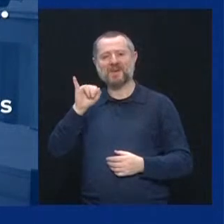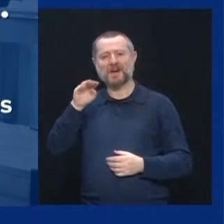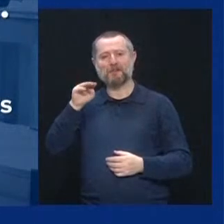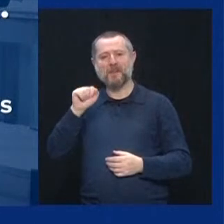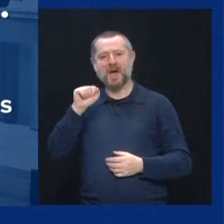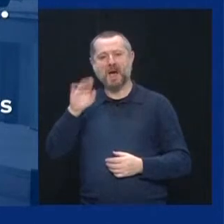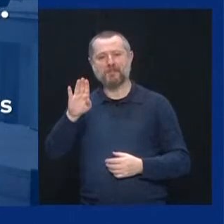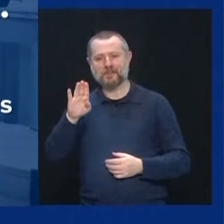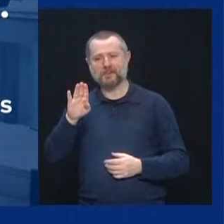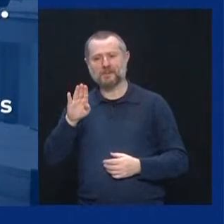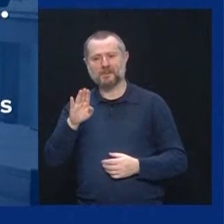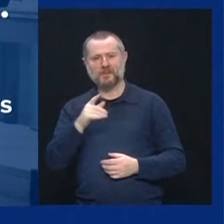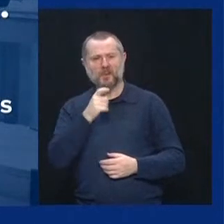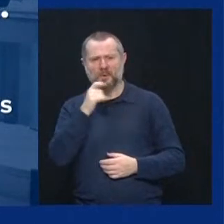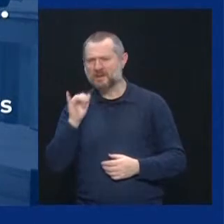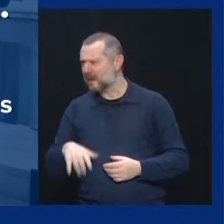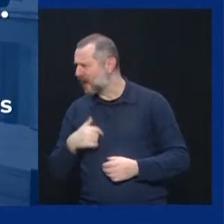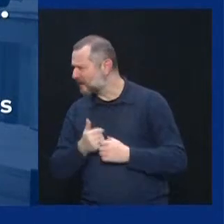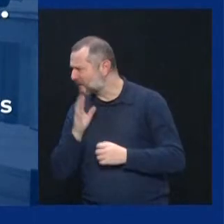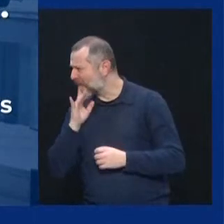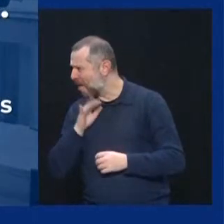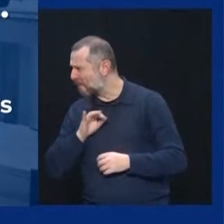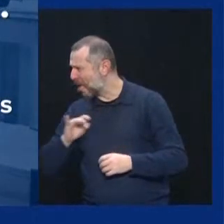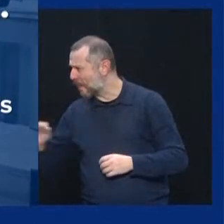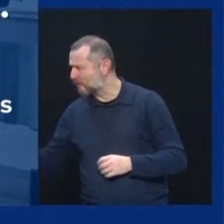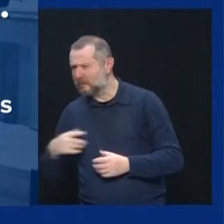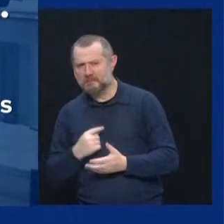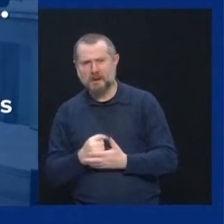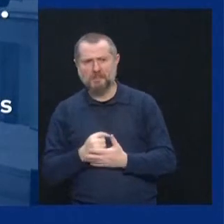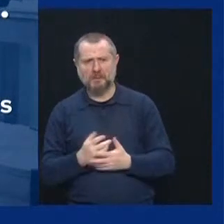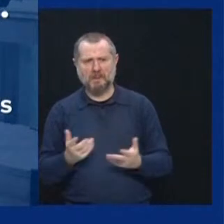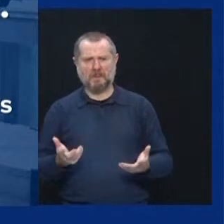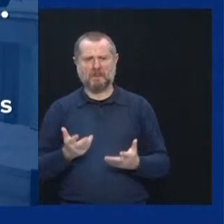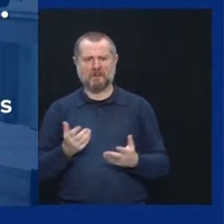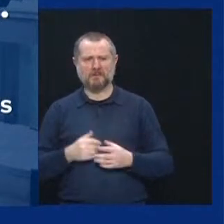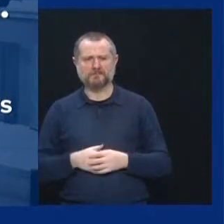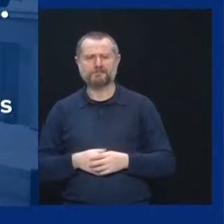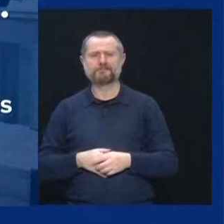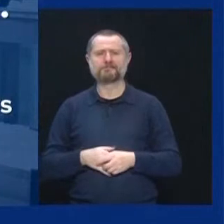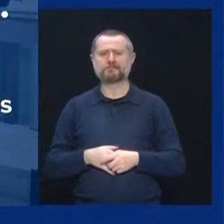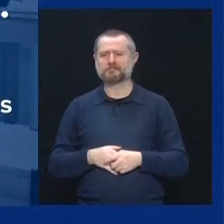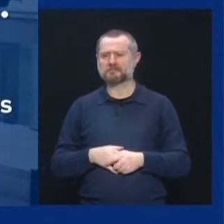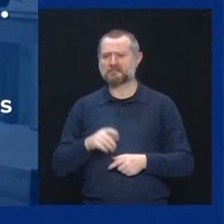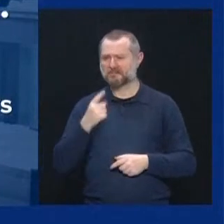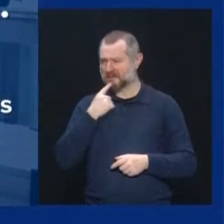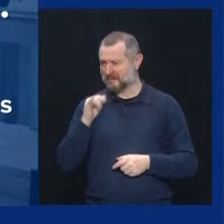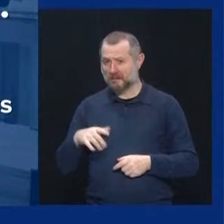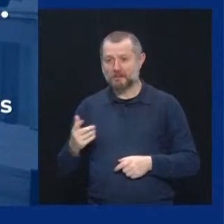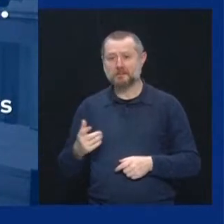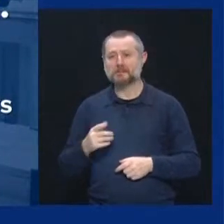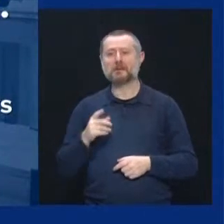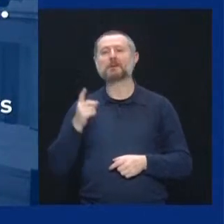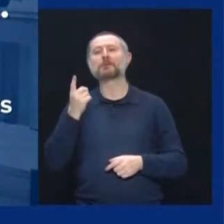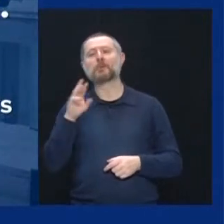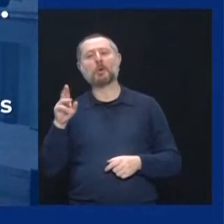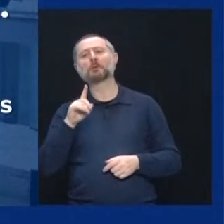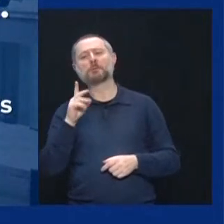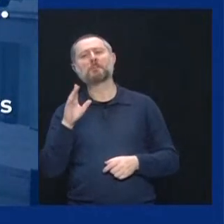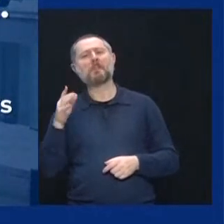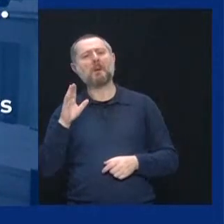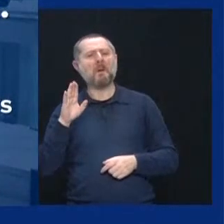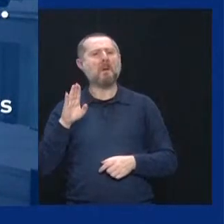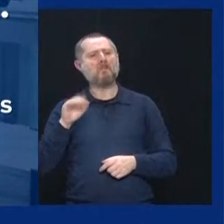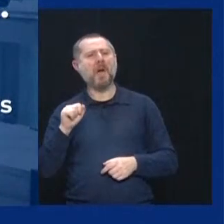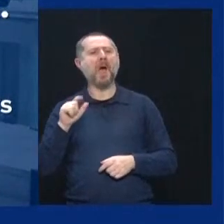How do you pronounce that, doctor? Say it again? Bamlanivimab. Yeah, okay, easy for you to say.